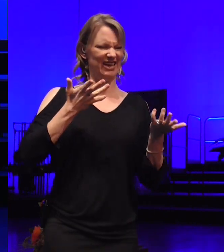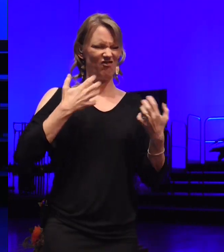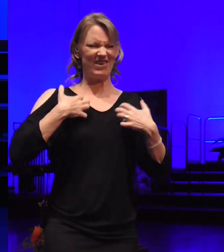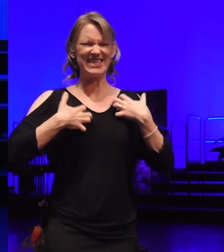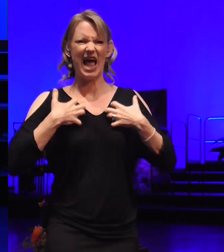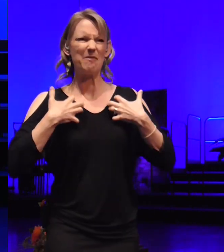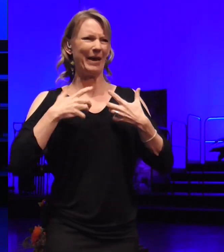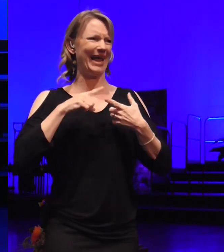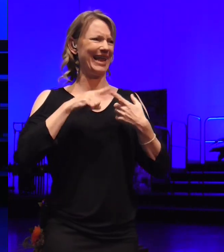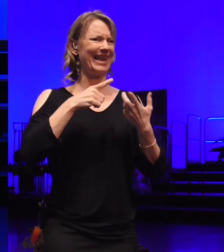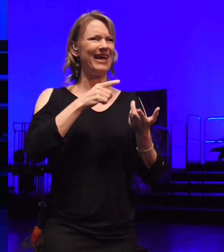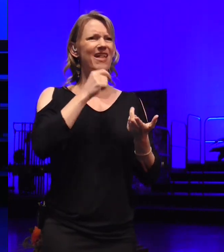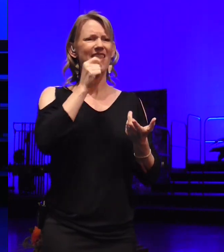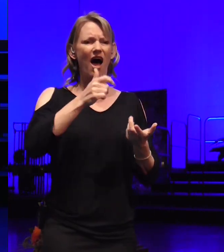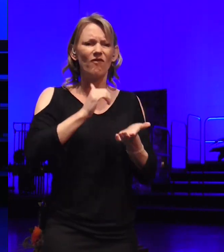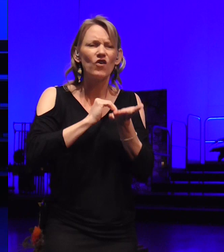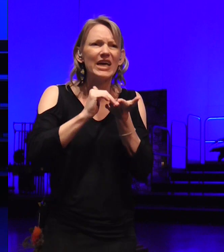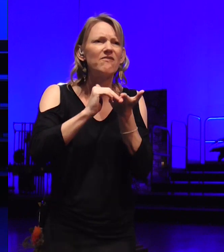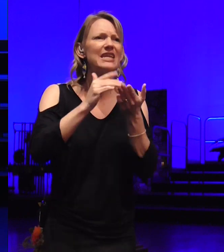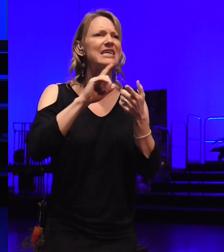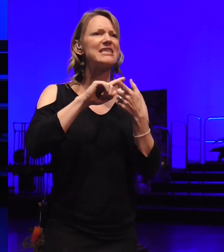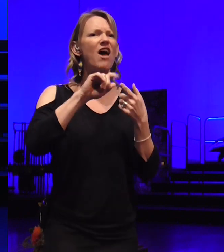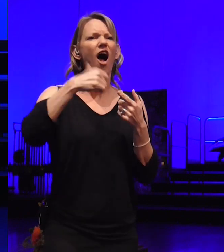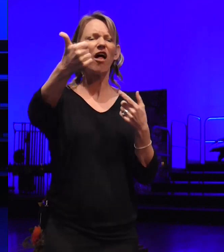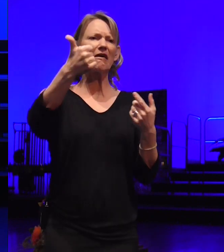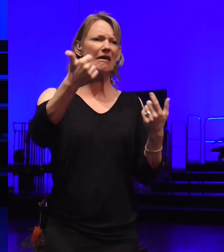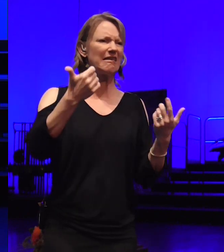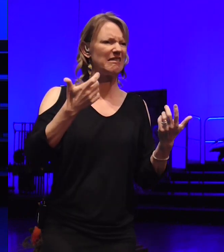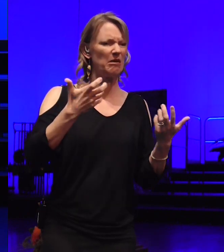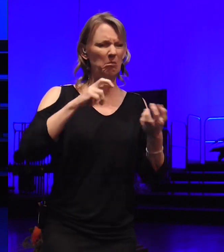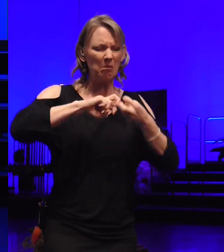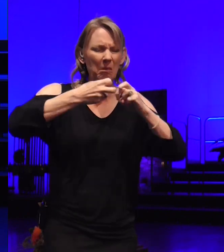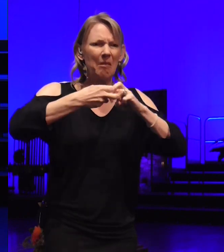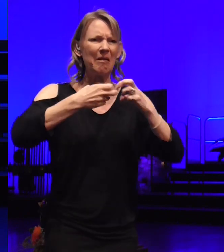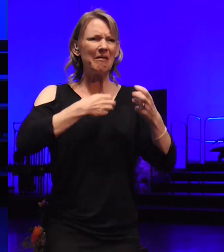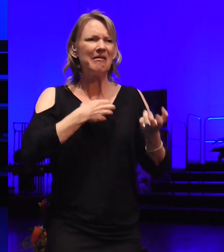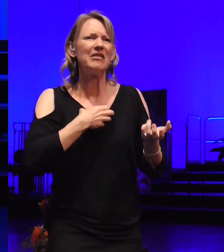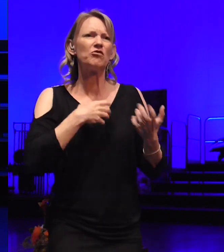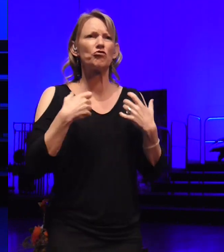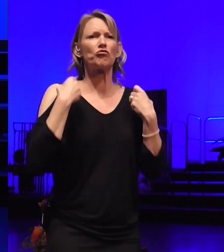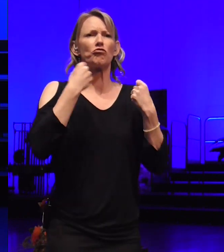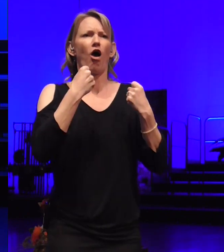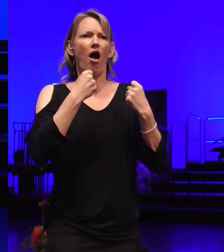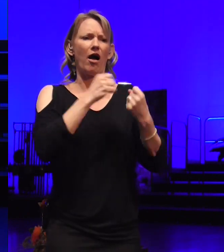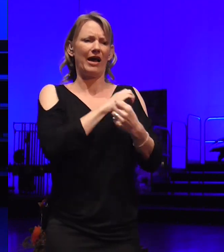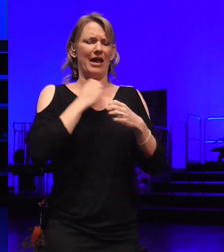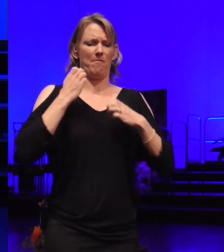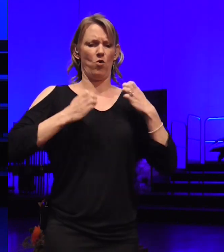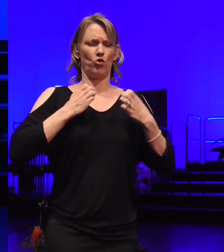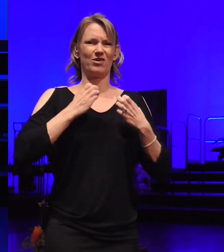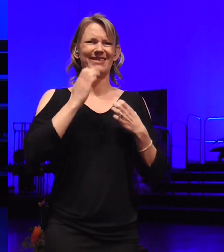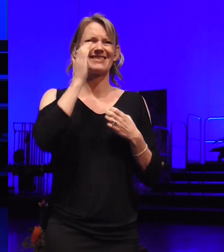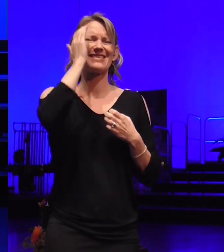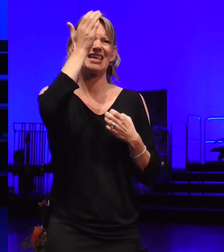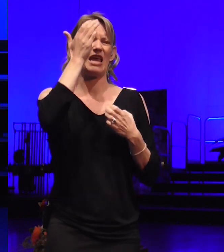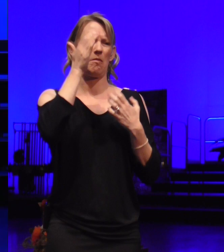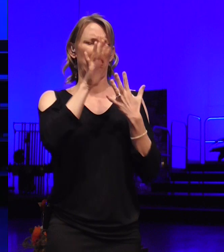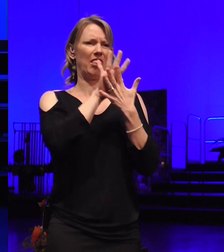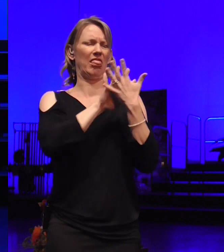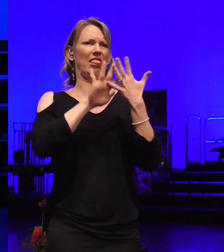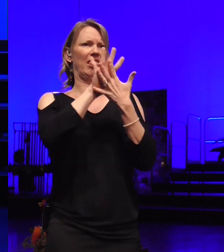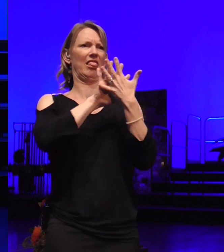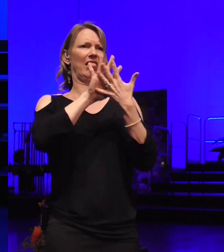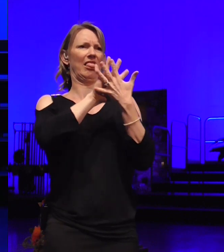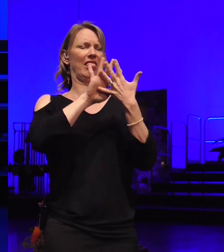or non-forgiveness or other grievances, other strong emotions that seem to be clouding